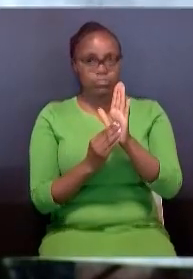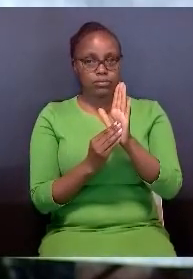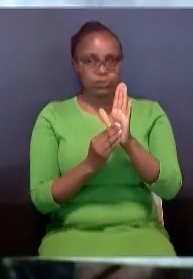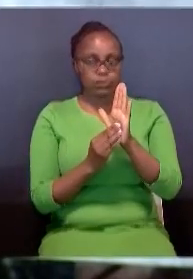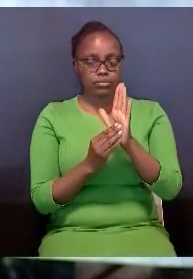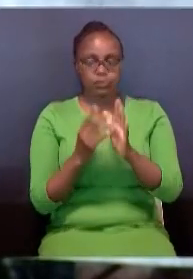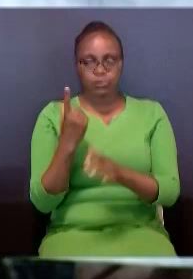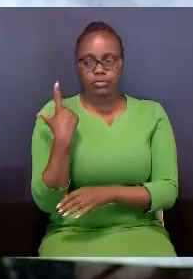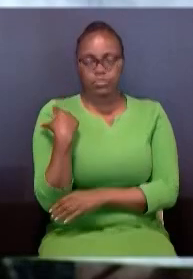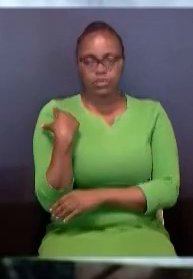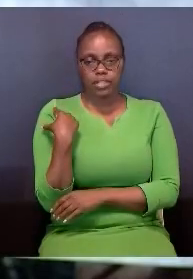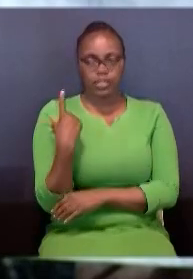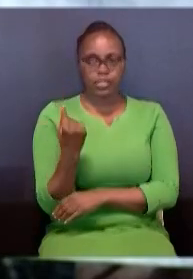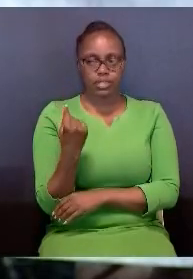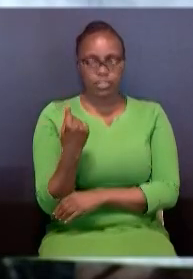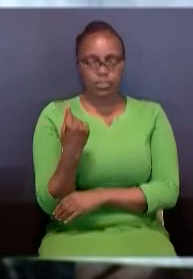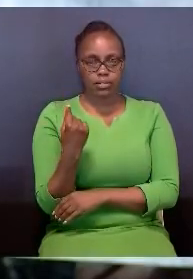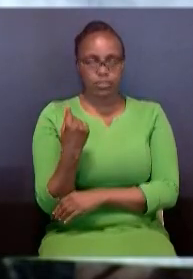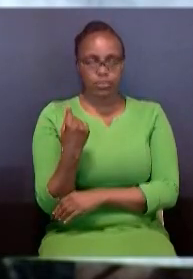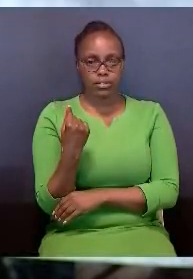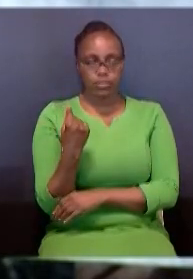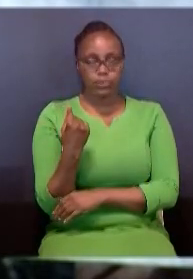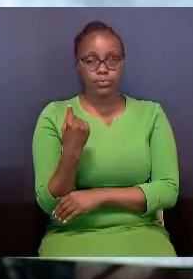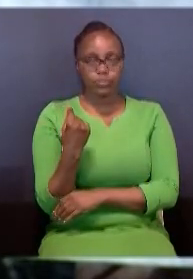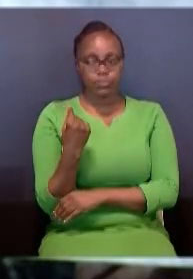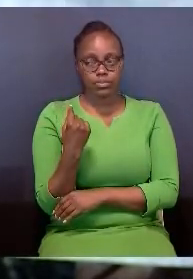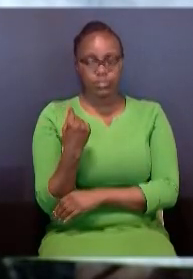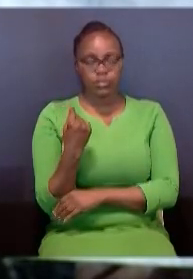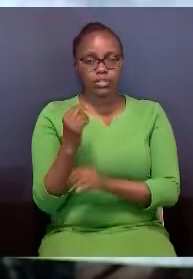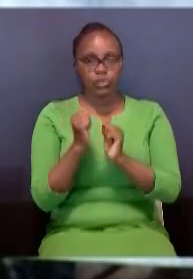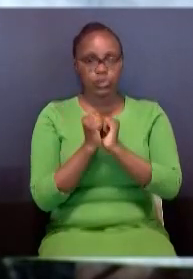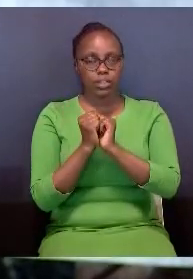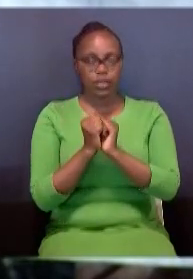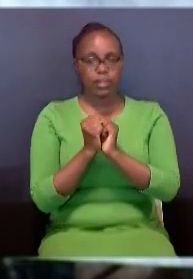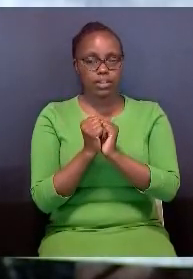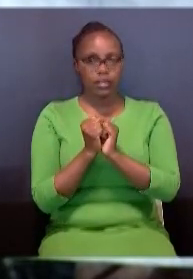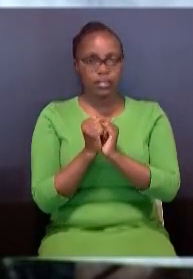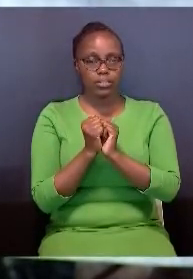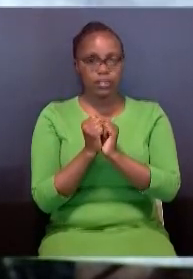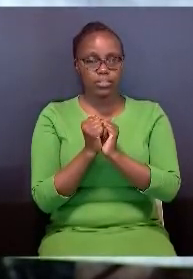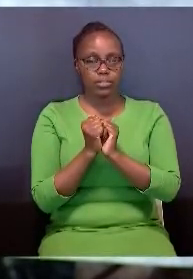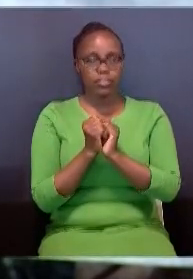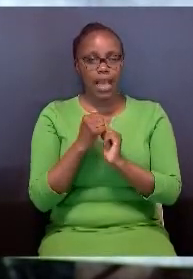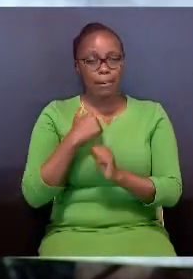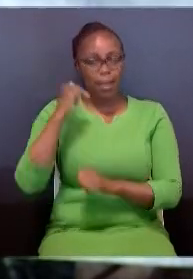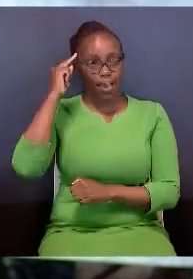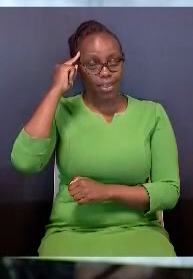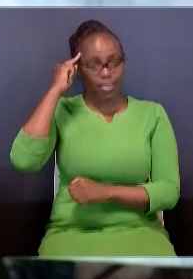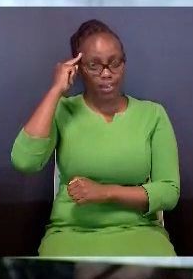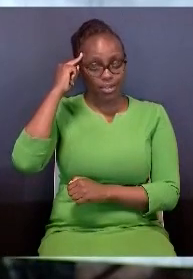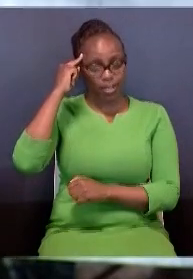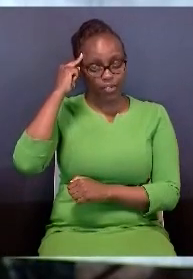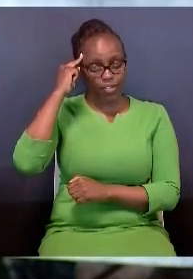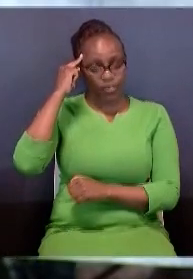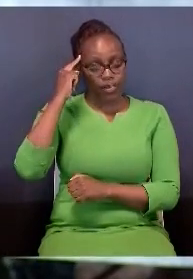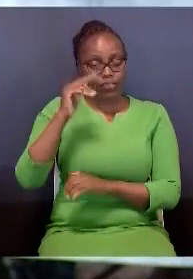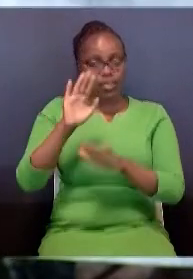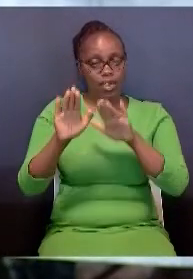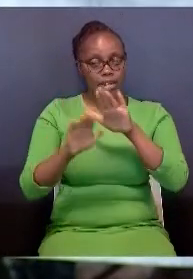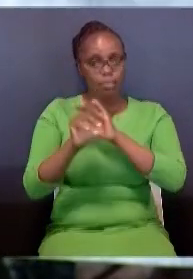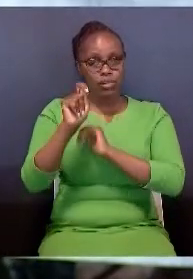listen to you, and work with you. I think the Deputy